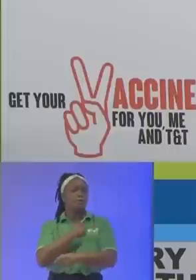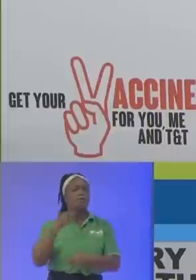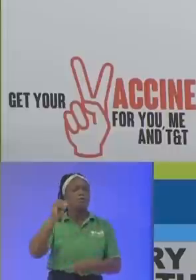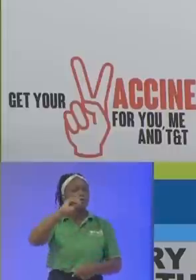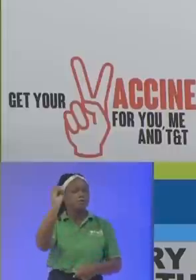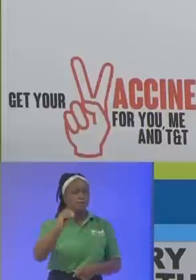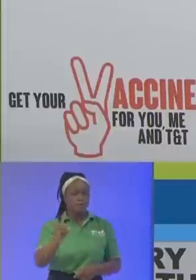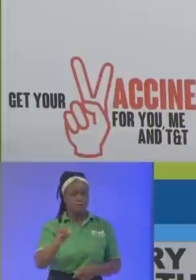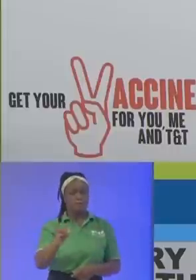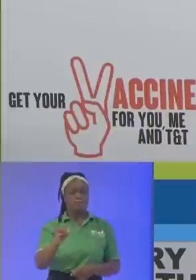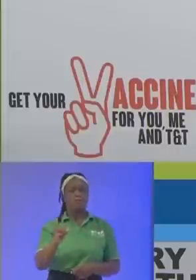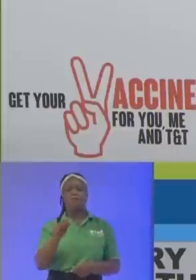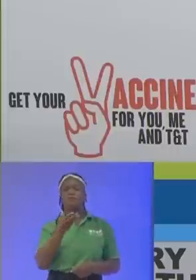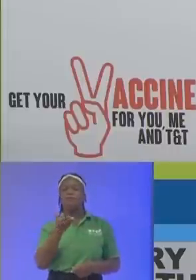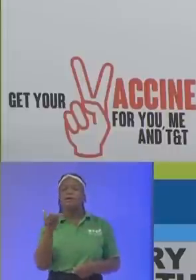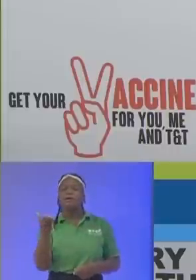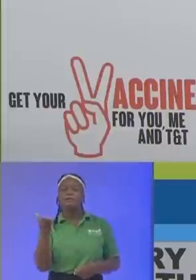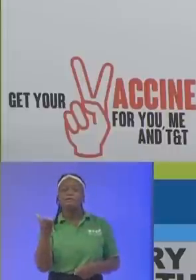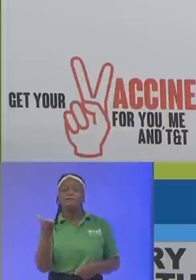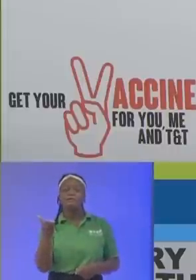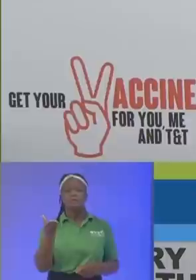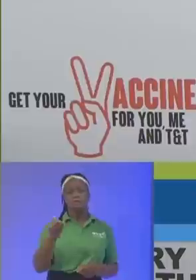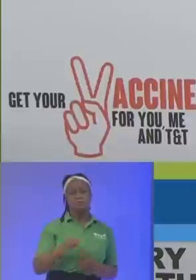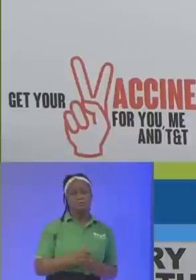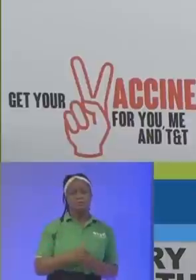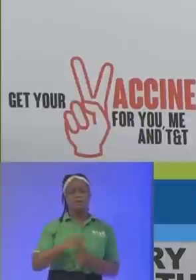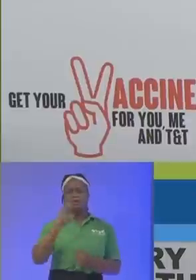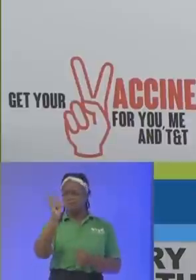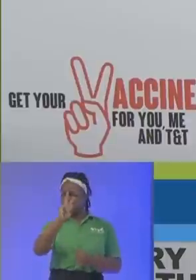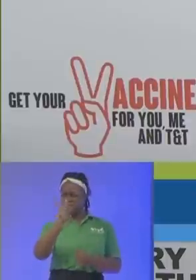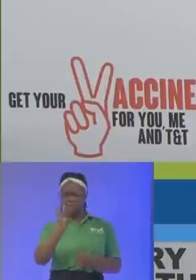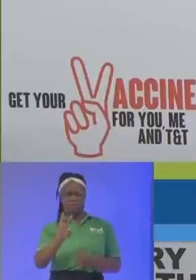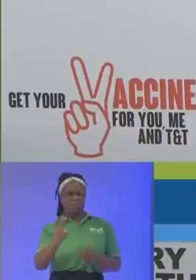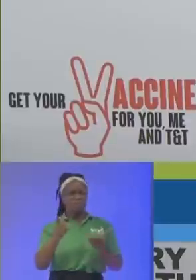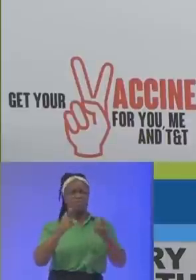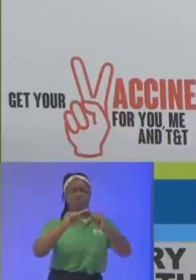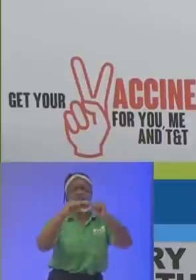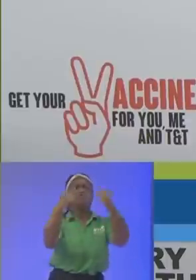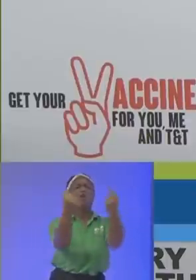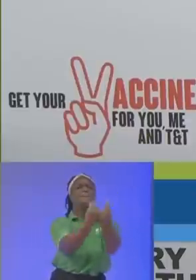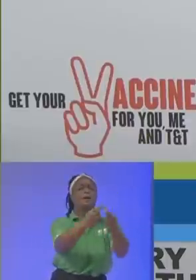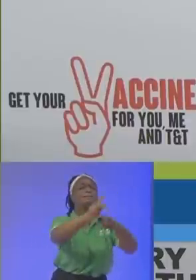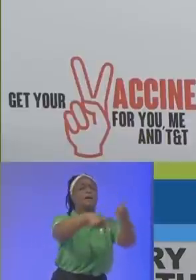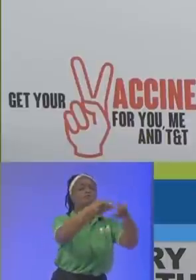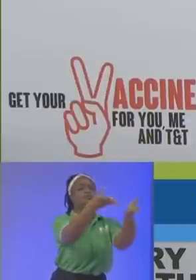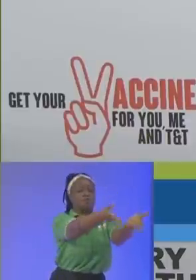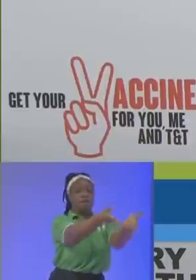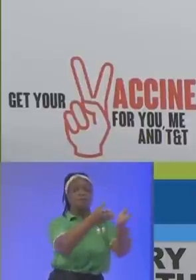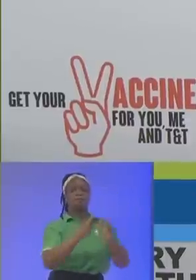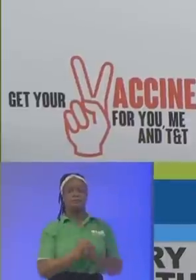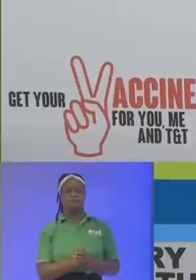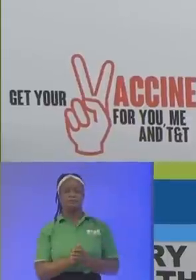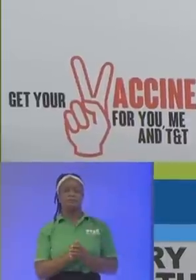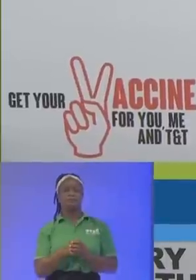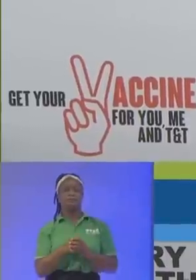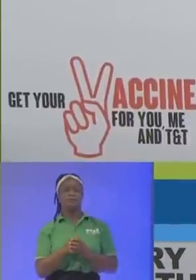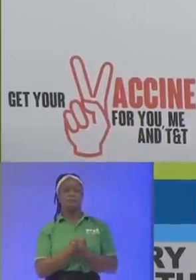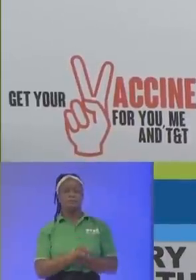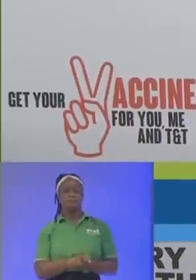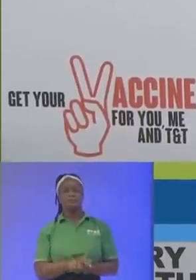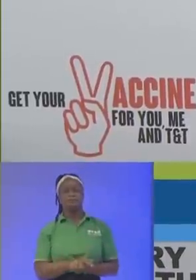migrant population, that is the Venezuelan population. In compliance with the Ministry of Health's